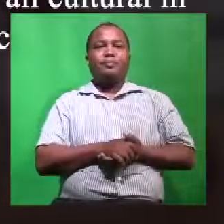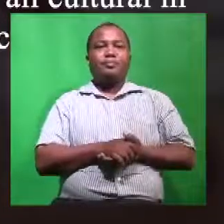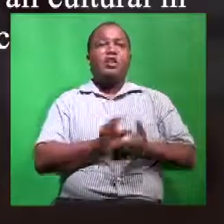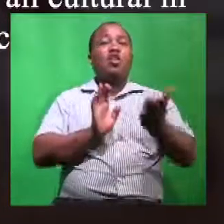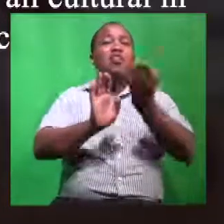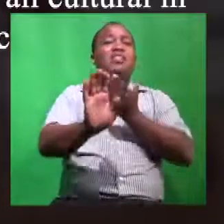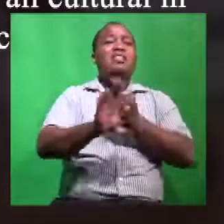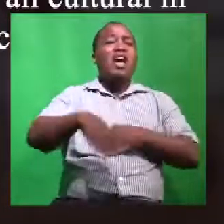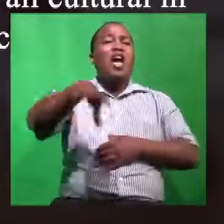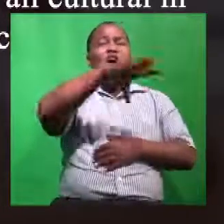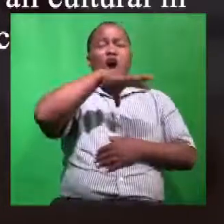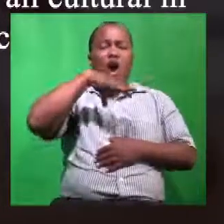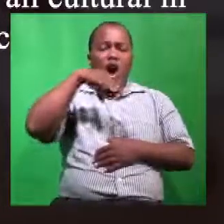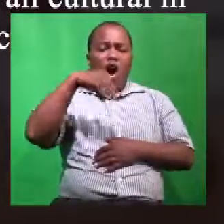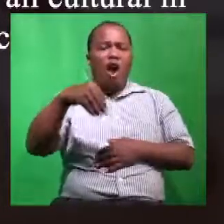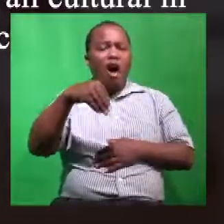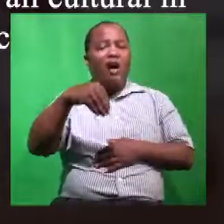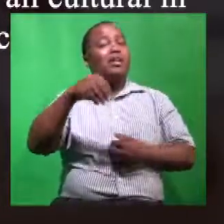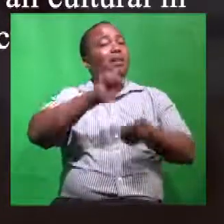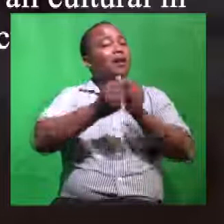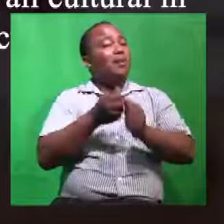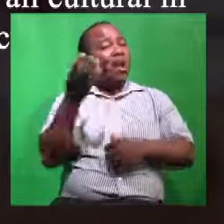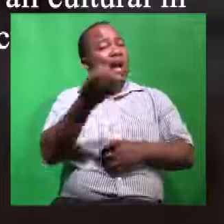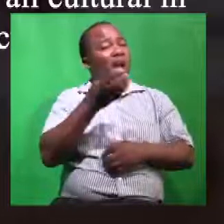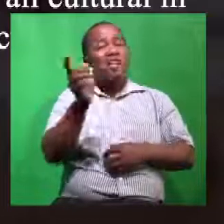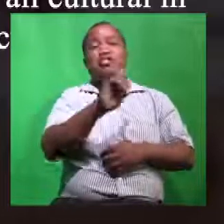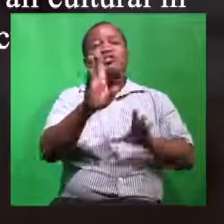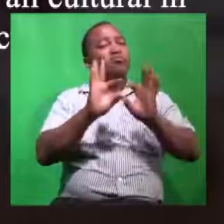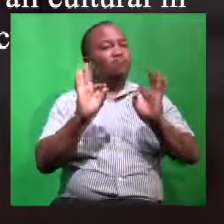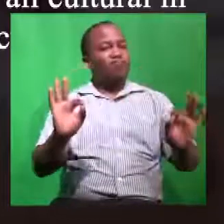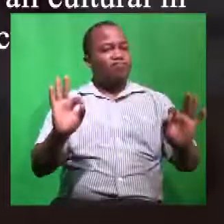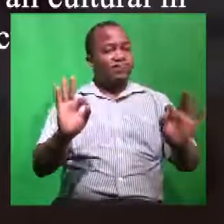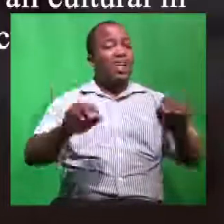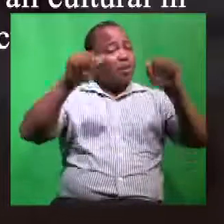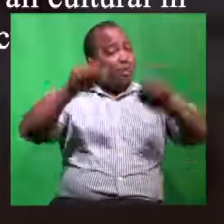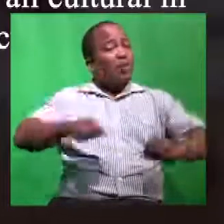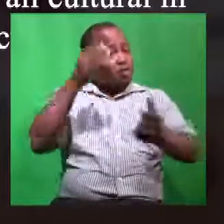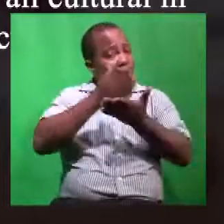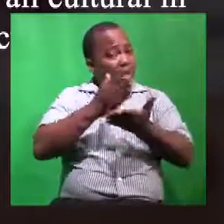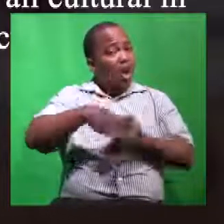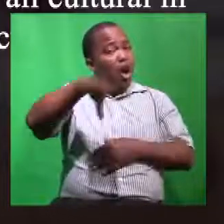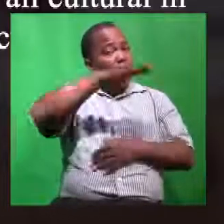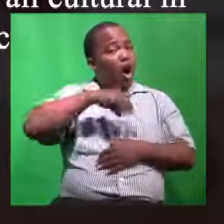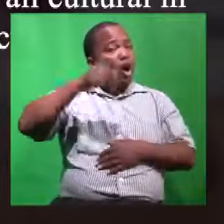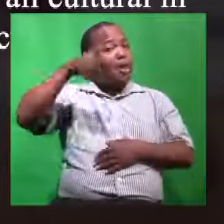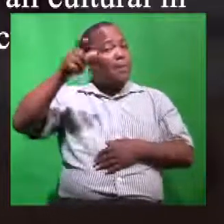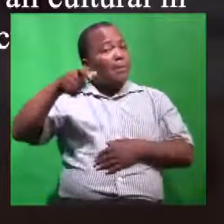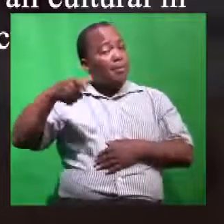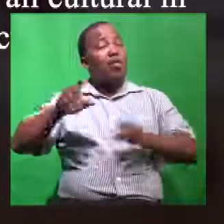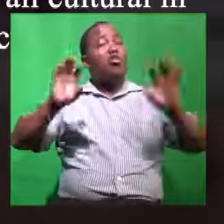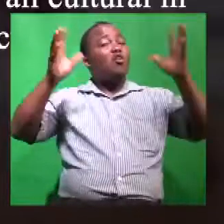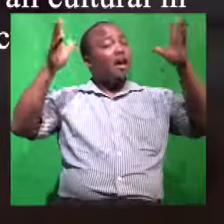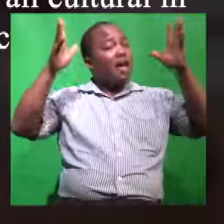and customs. We have to restrict. That the government try a lot to make sure that those people living